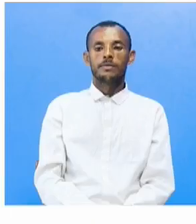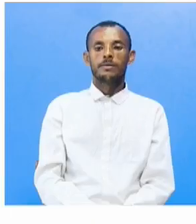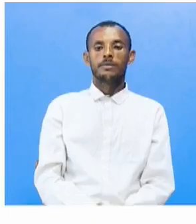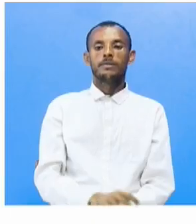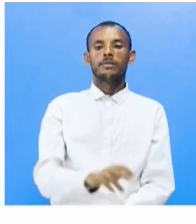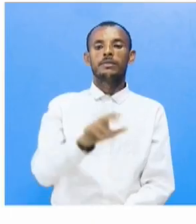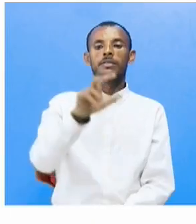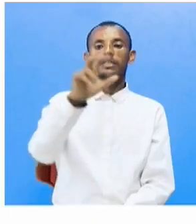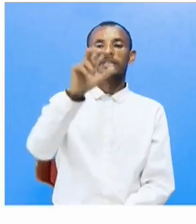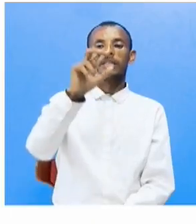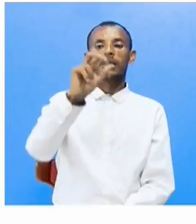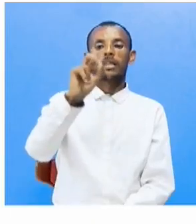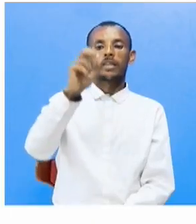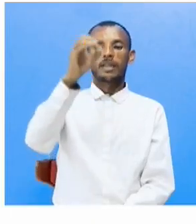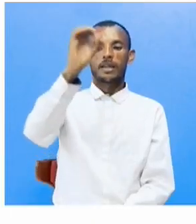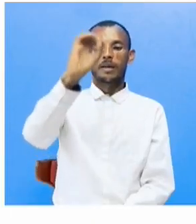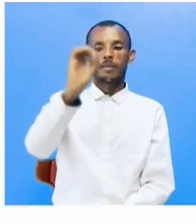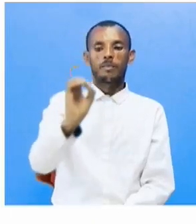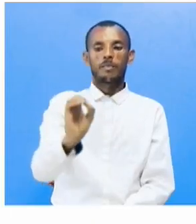30%